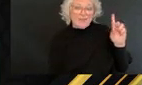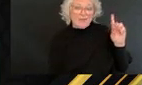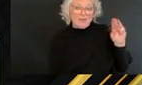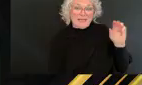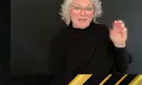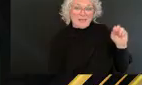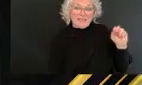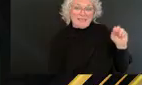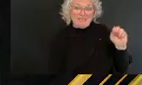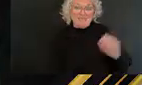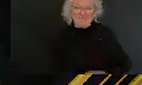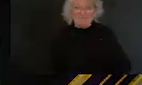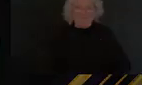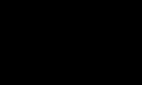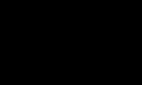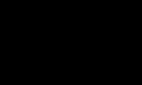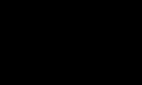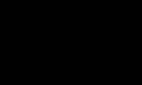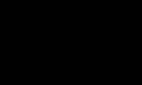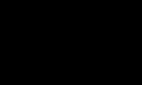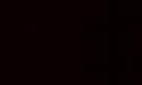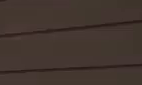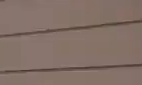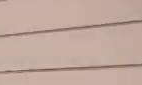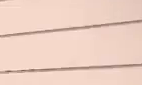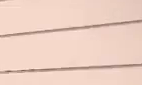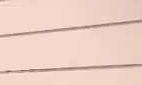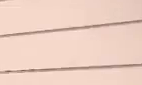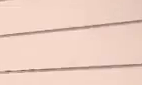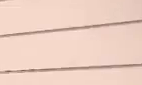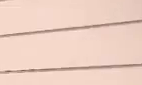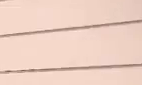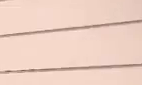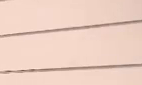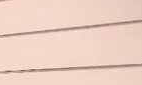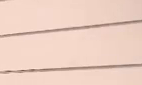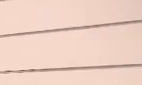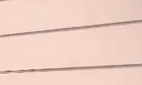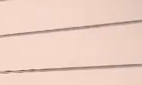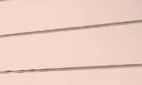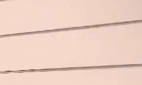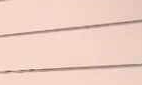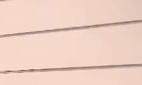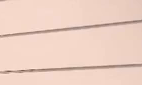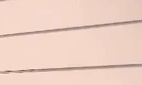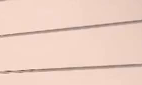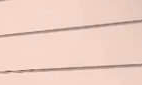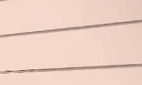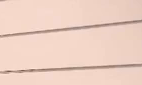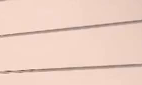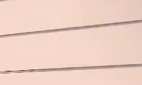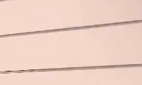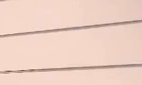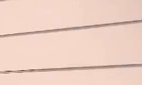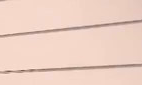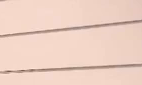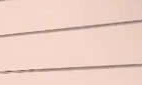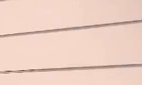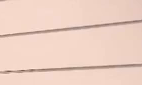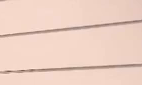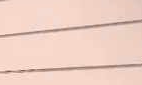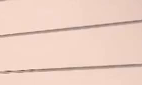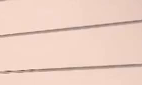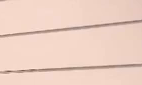Forbidden phrase number 2. When you ask for something, isn't it abrupt